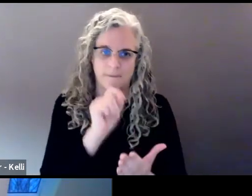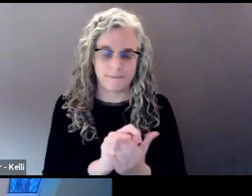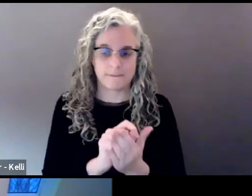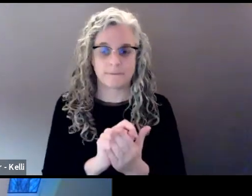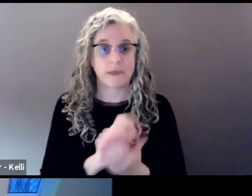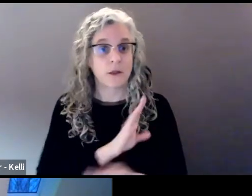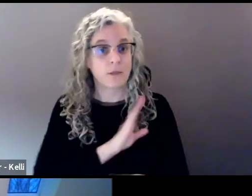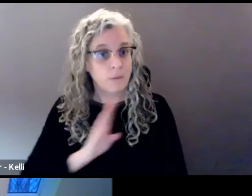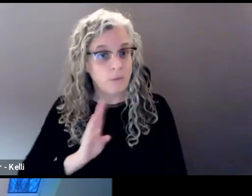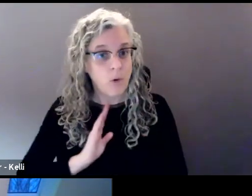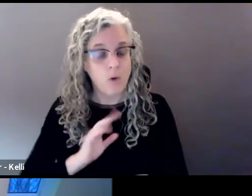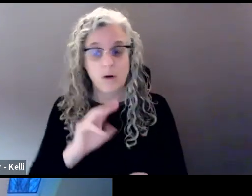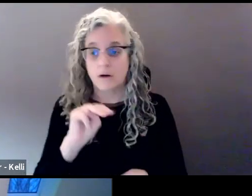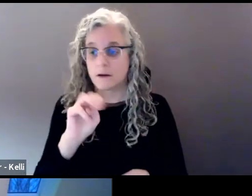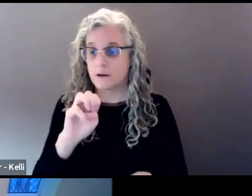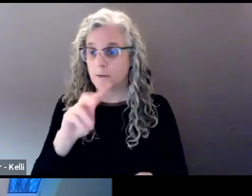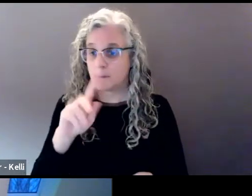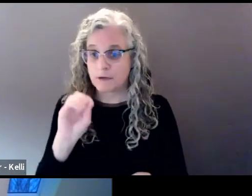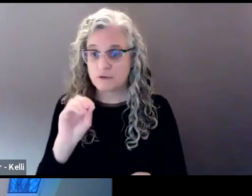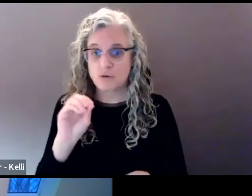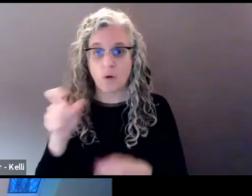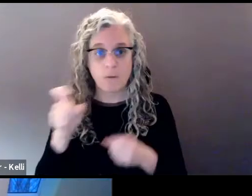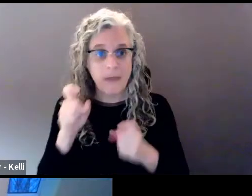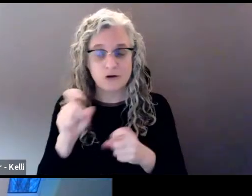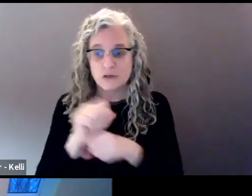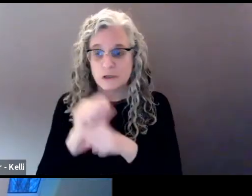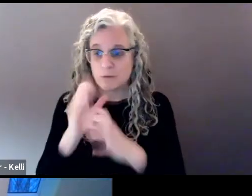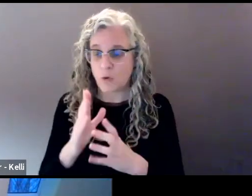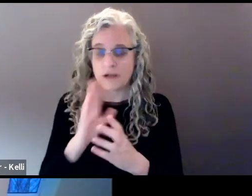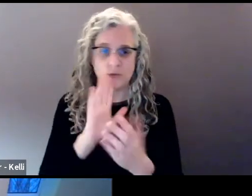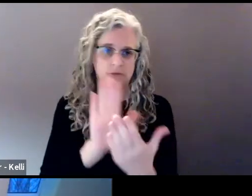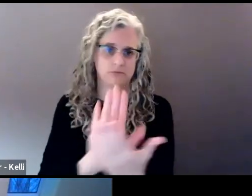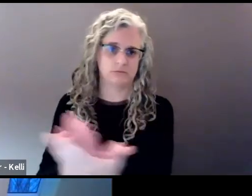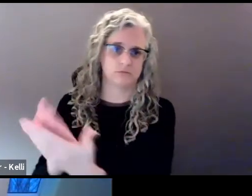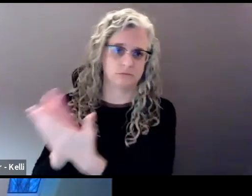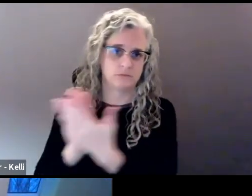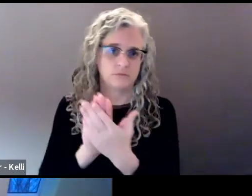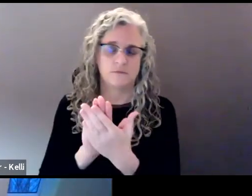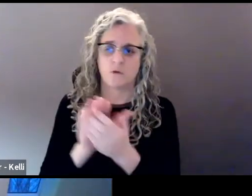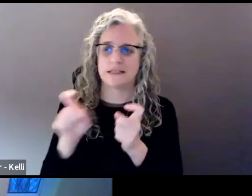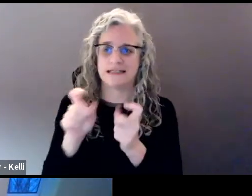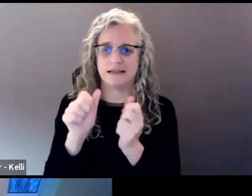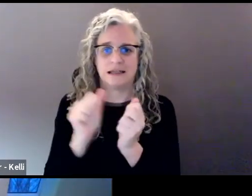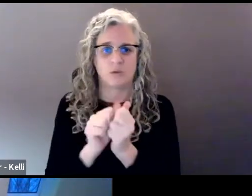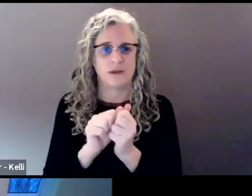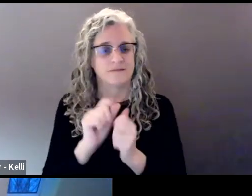and the employees are all to be commended for dealing with unprecedented challenges.